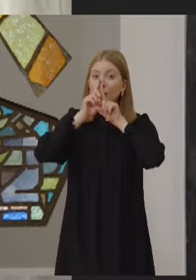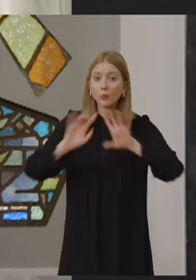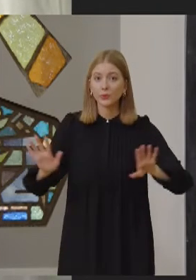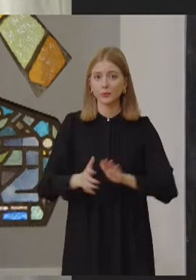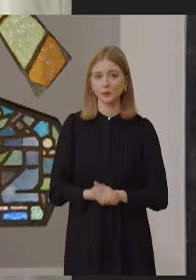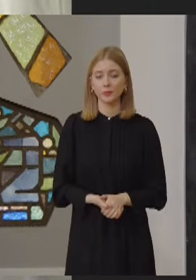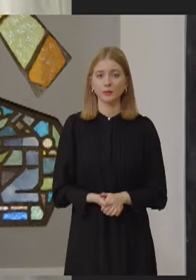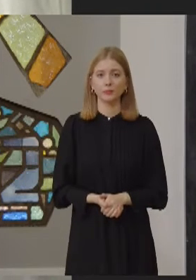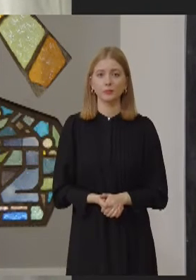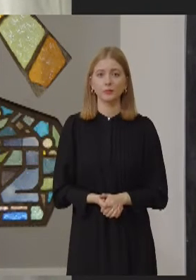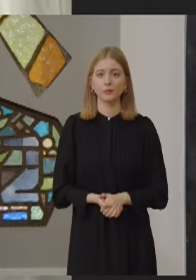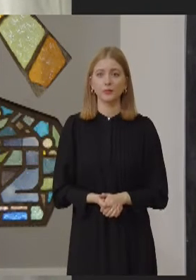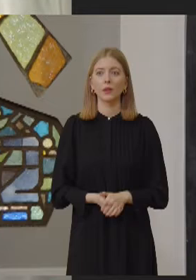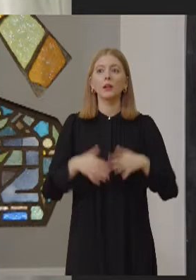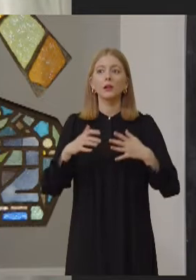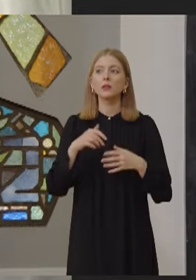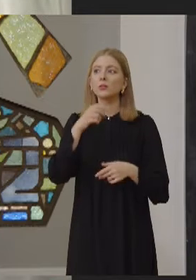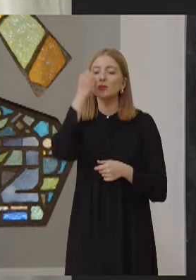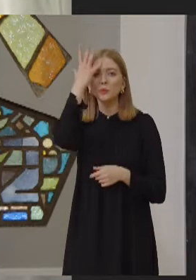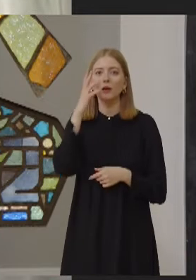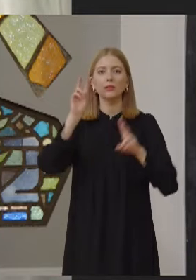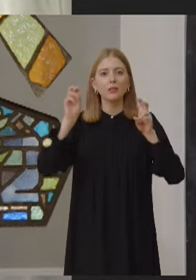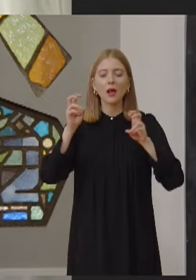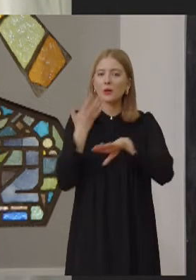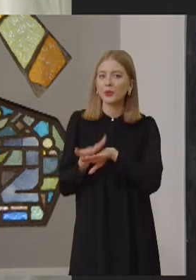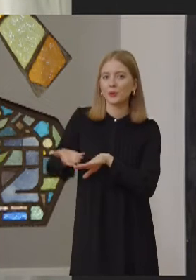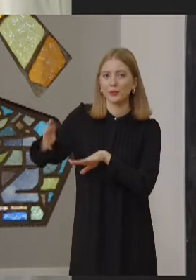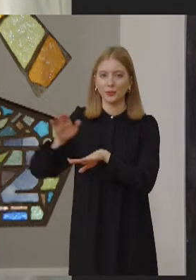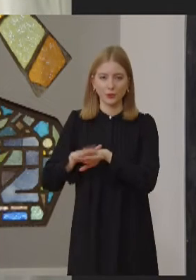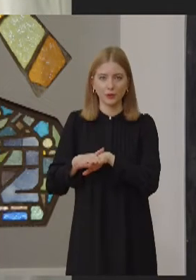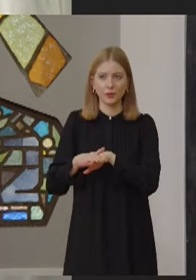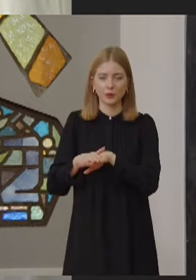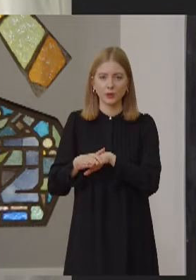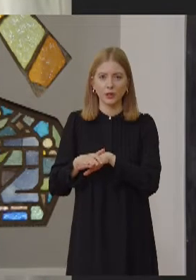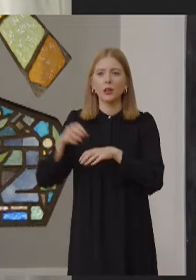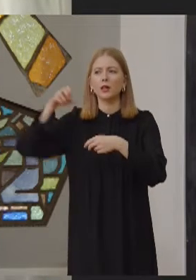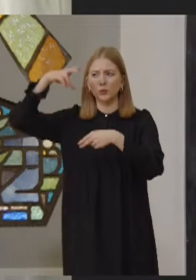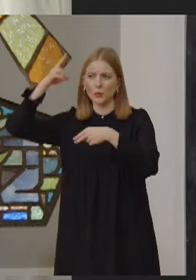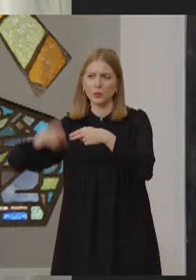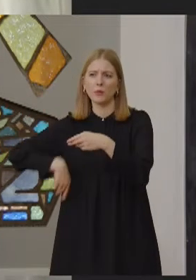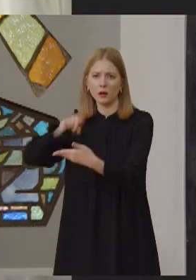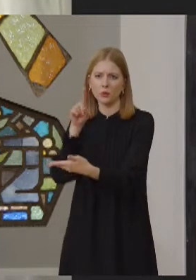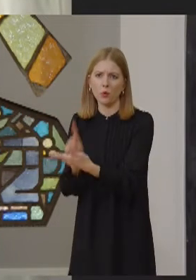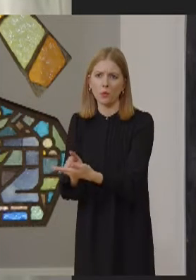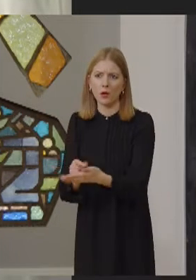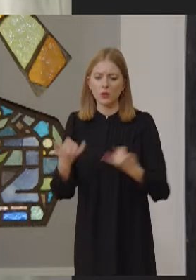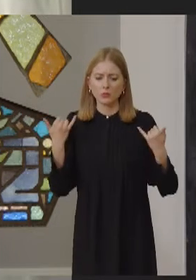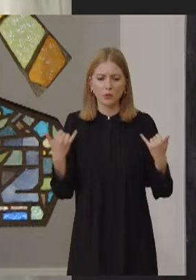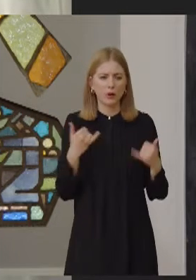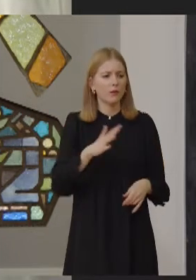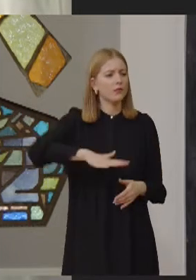any problems here, because difficult decisions need to be adopted eventually. We should